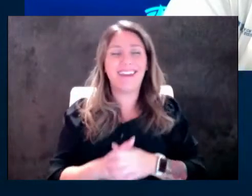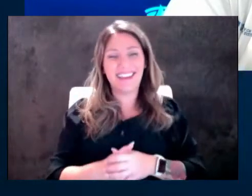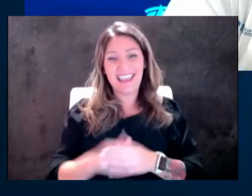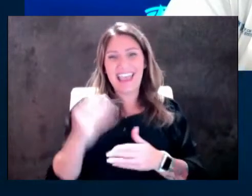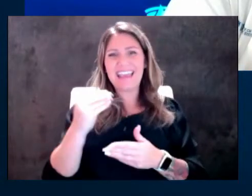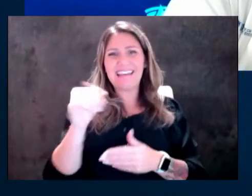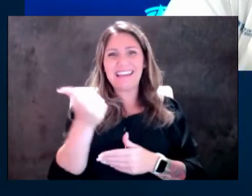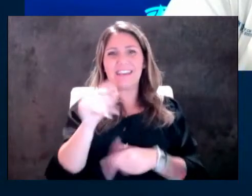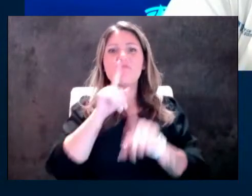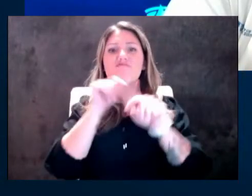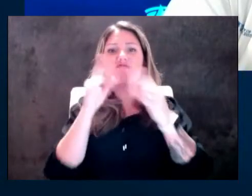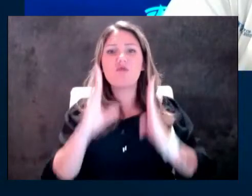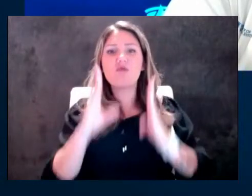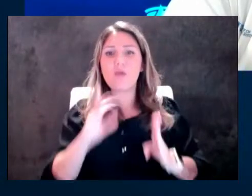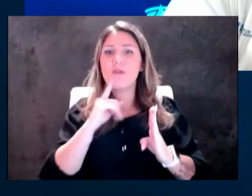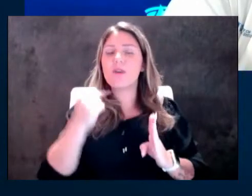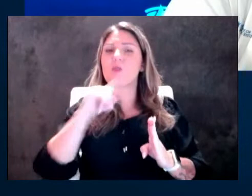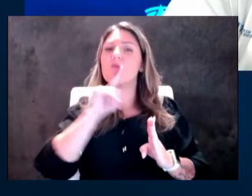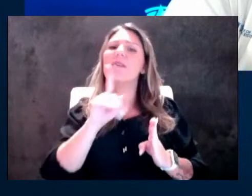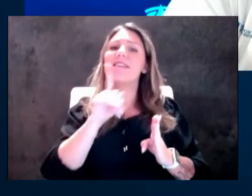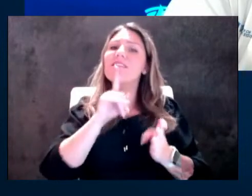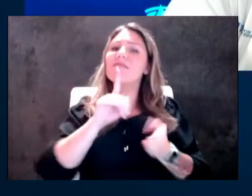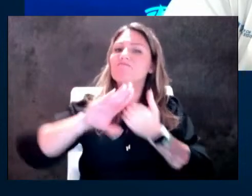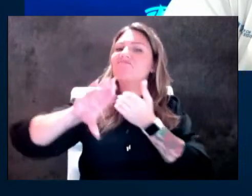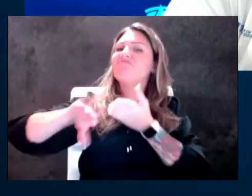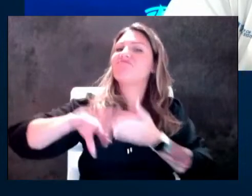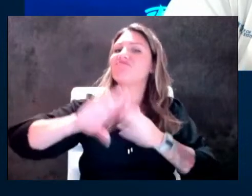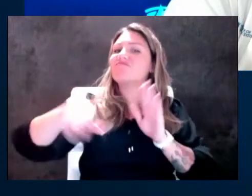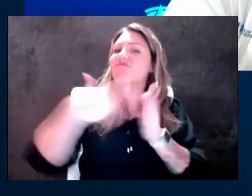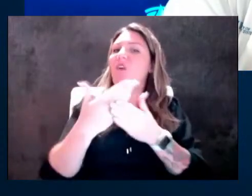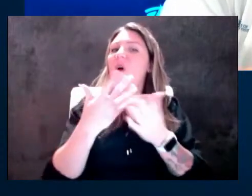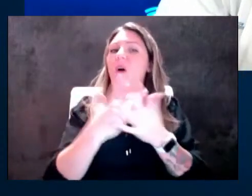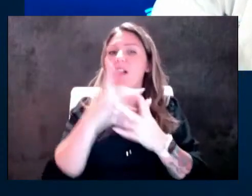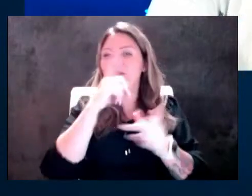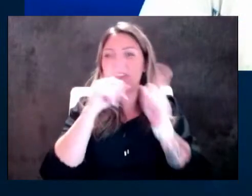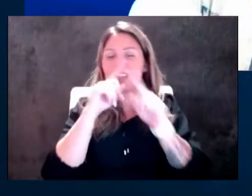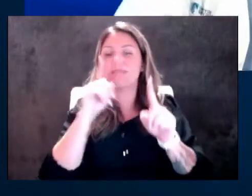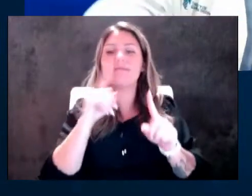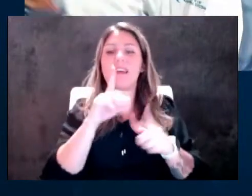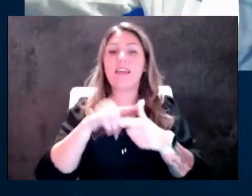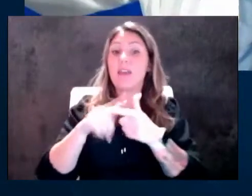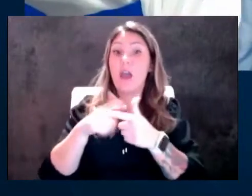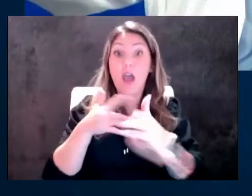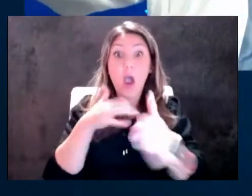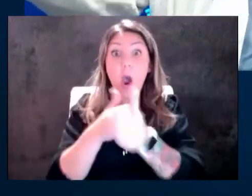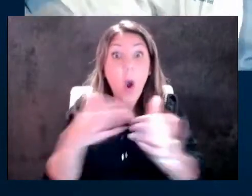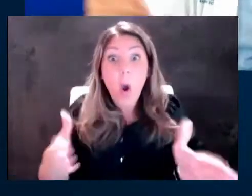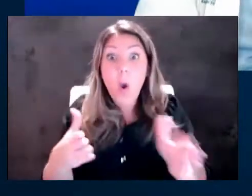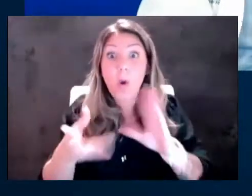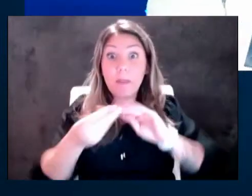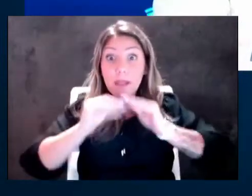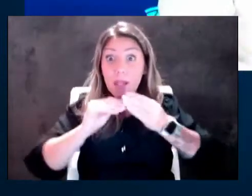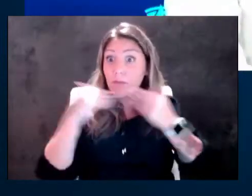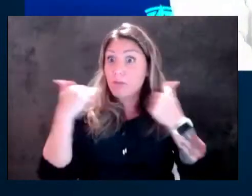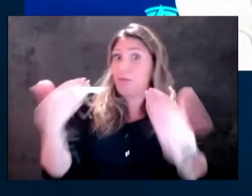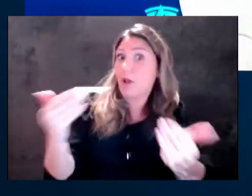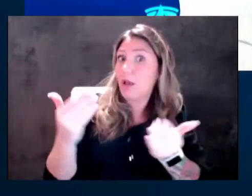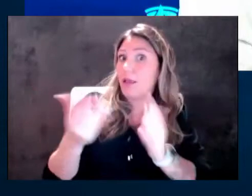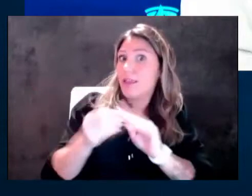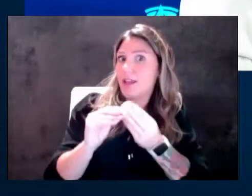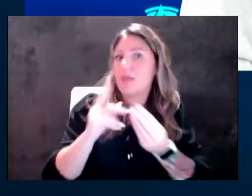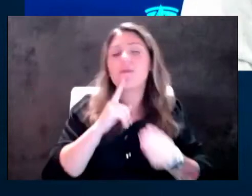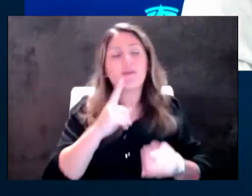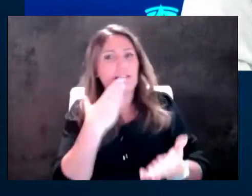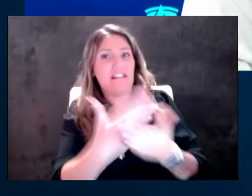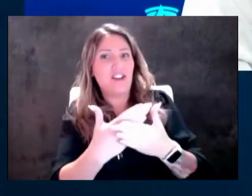we've clearly dispelled all the mythology around vaccines right now. And then I'll give the numbers. Please do. Oh, I didn't have you give the numbers. Give the numbers. I know. Well, we got in such a good talk of